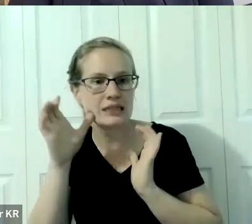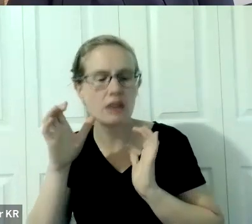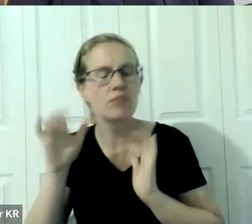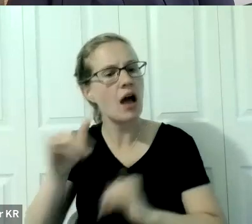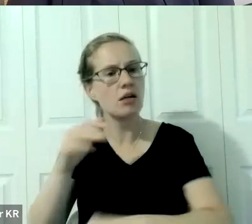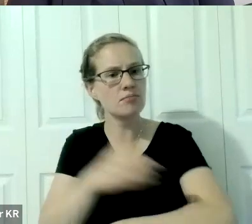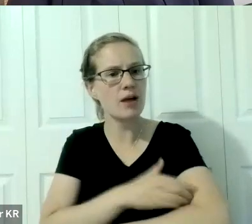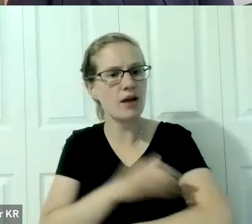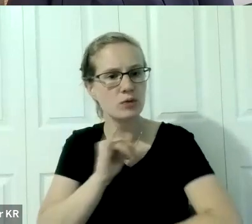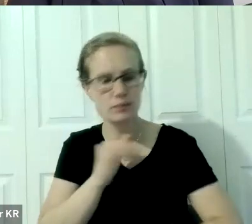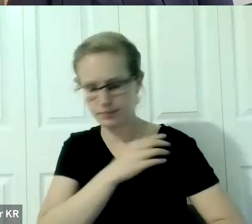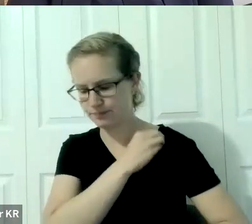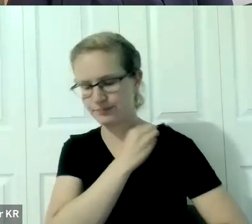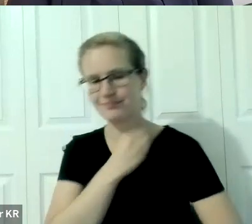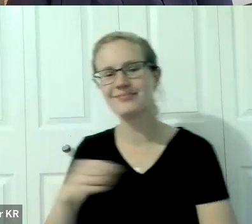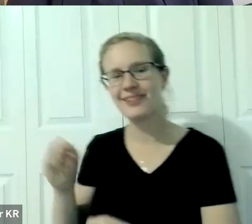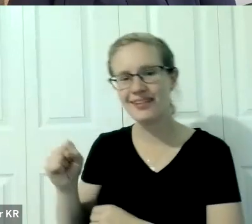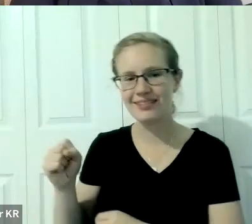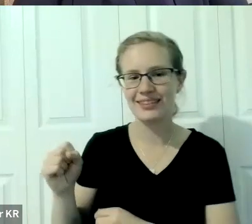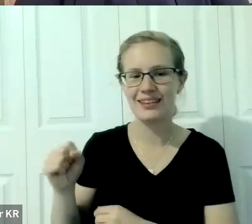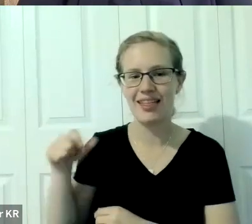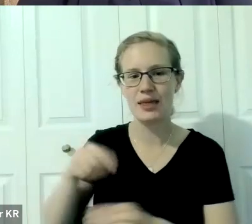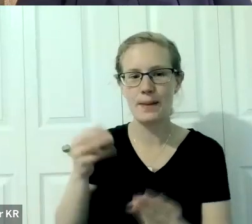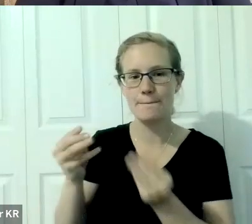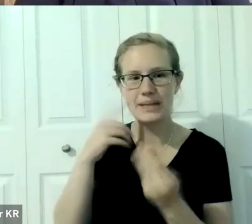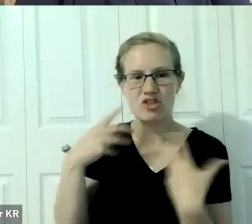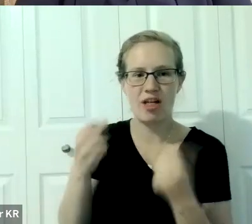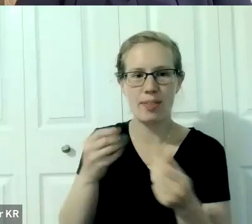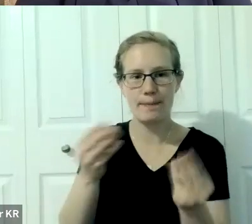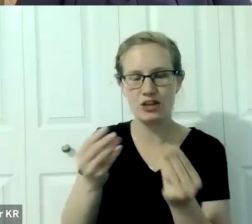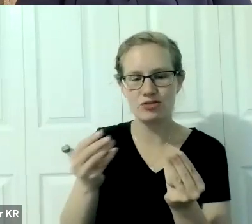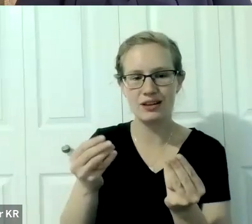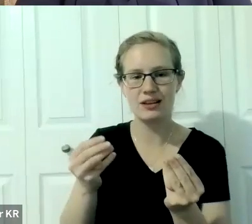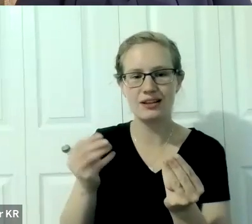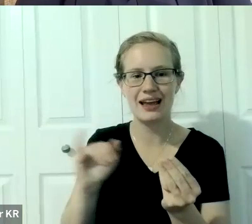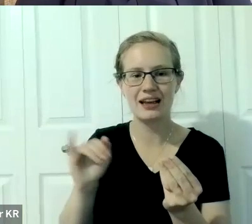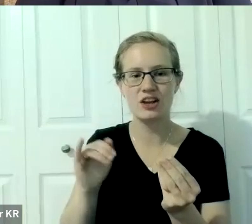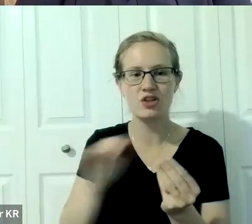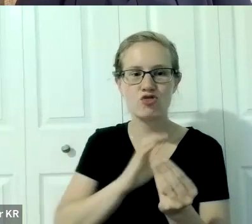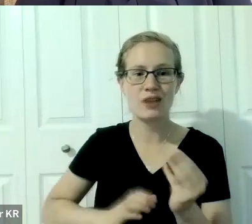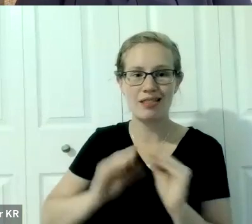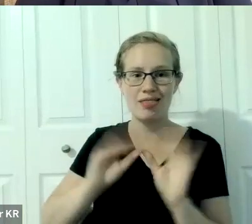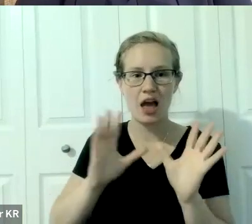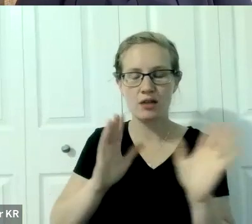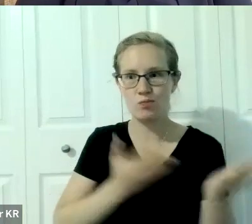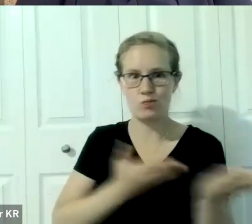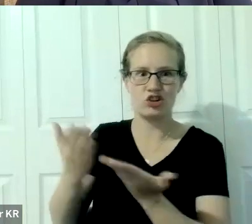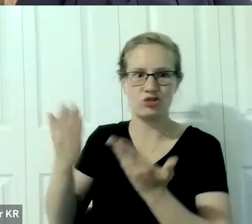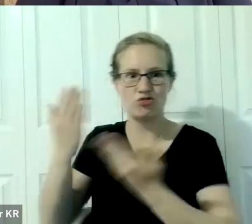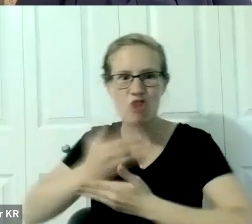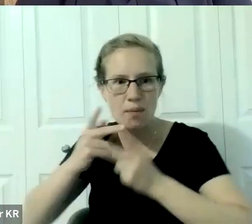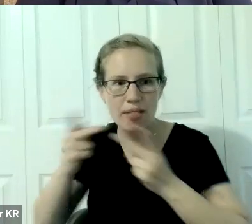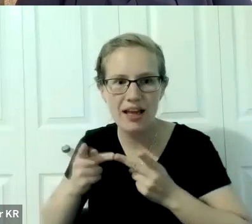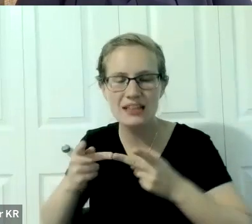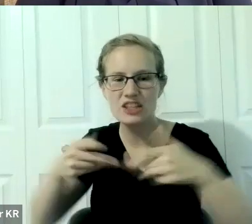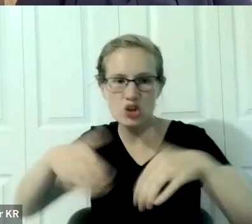powerful thing as well. Yeah, I often equate this ministry, mental health ministry, as like bringing the light of Christ into a dark place, into the tomb, so